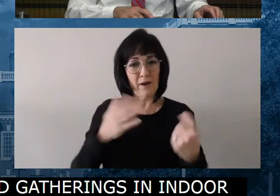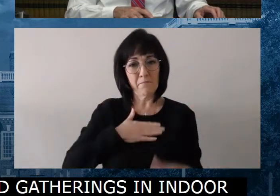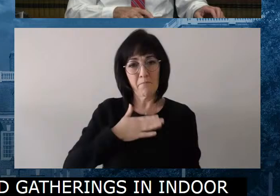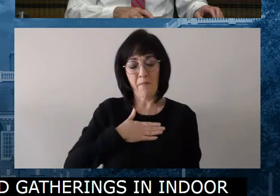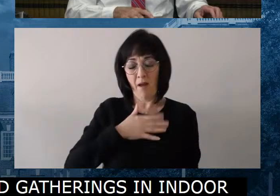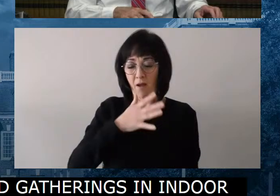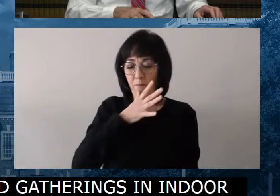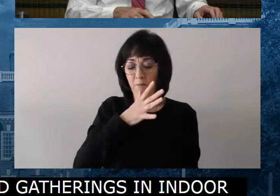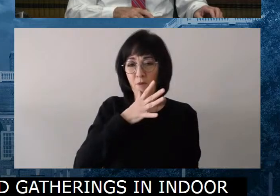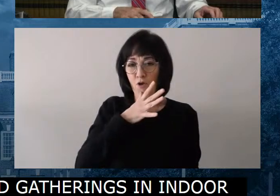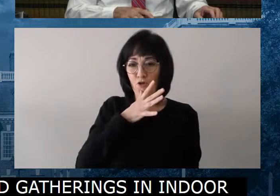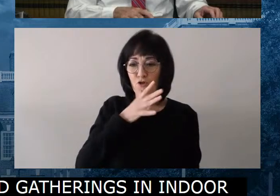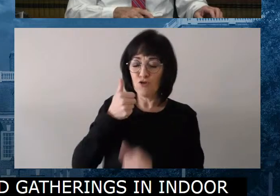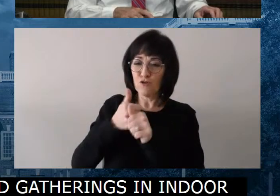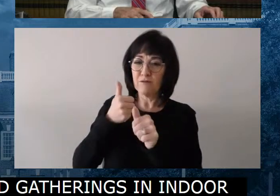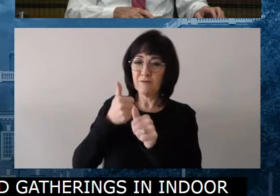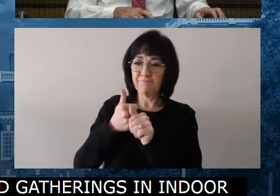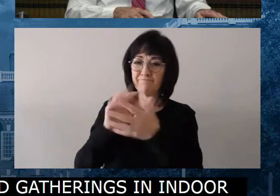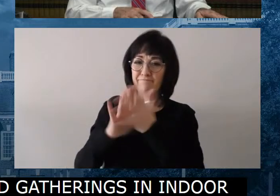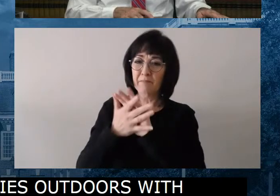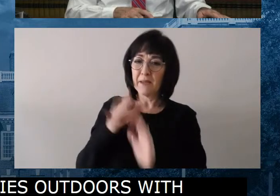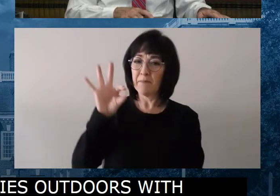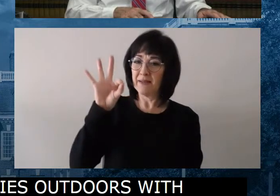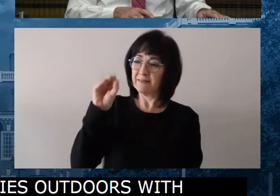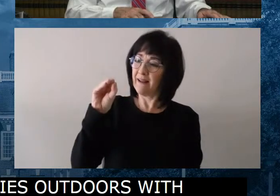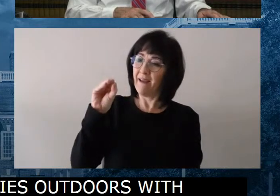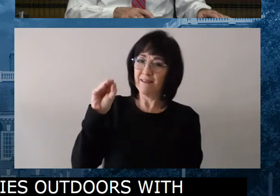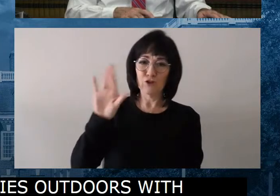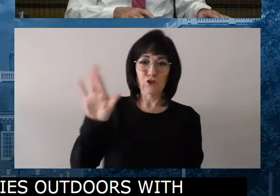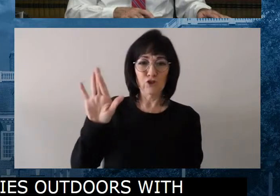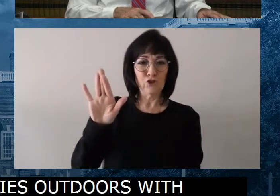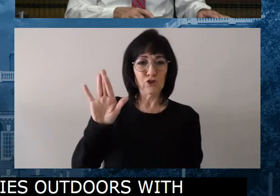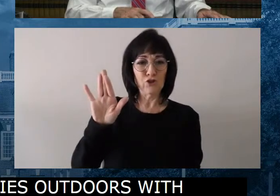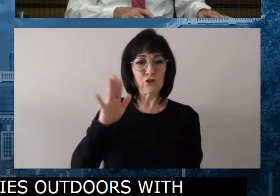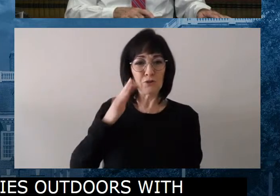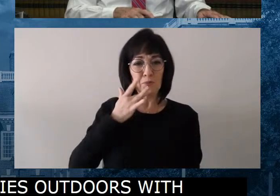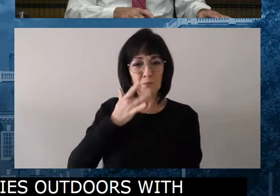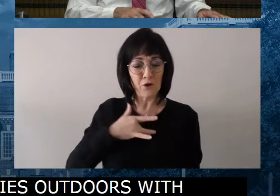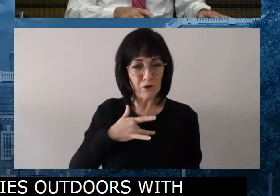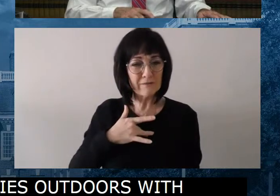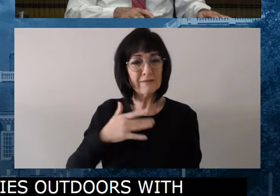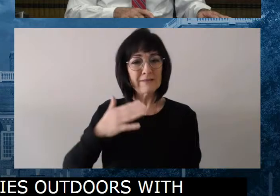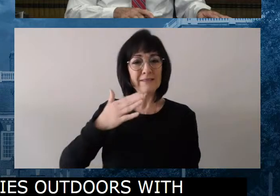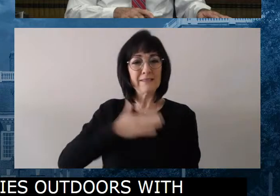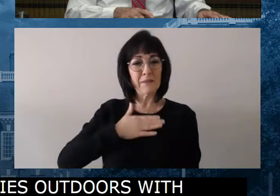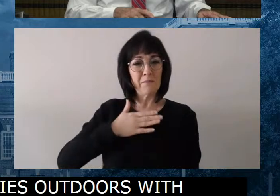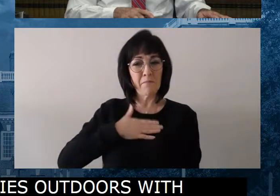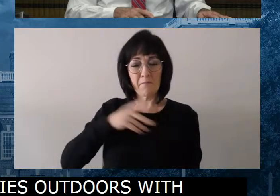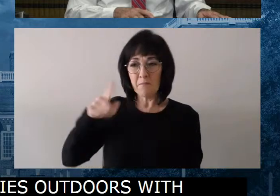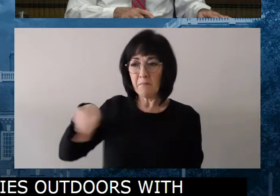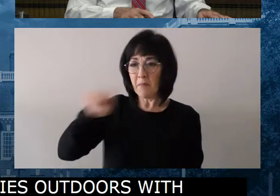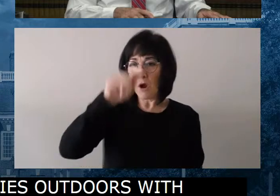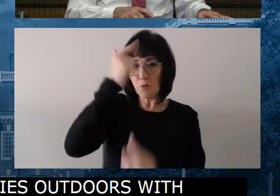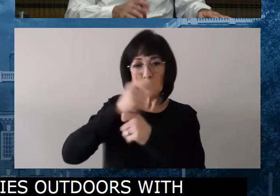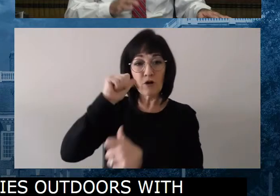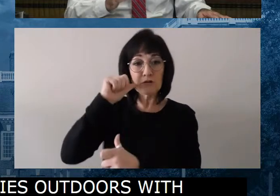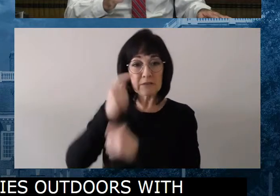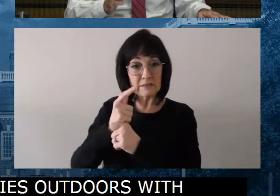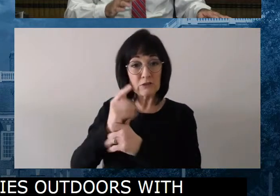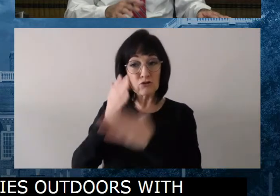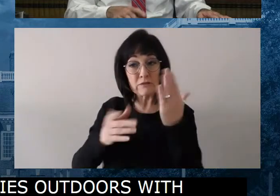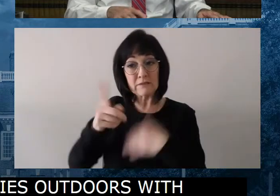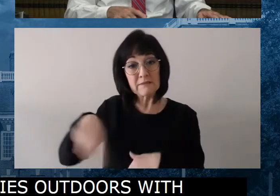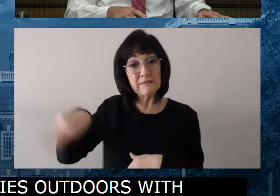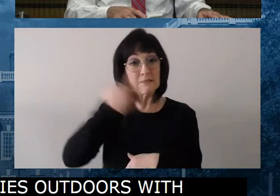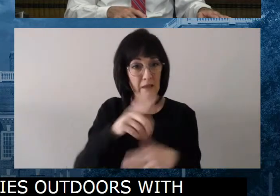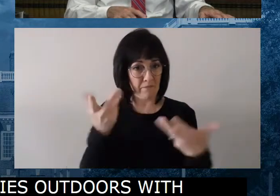and sister's place. Many of my brothers and sisters qualify to be vaccinated and are, but we all need